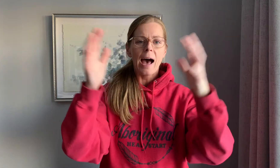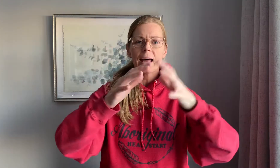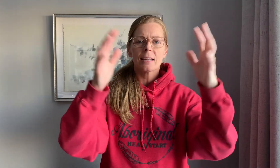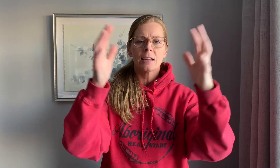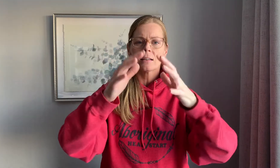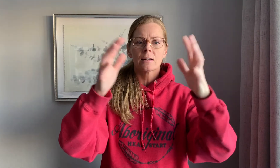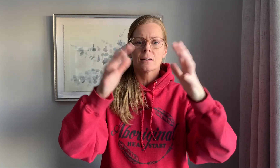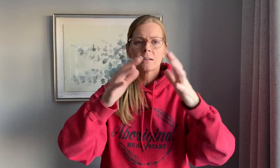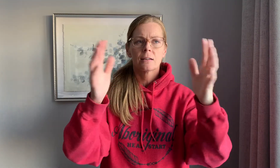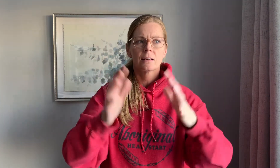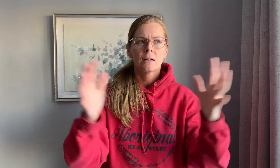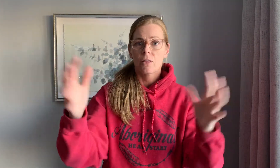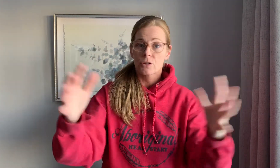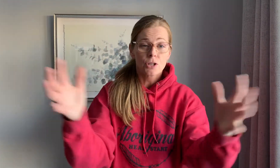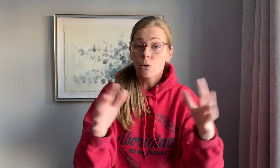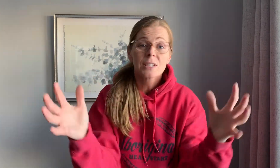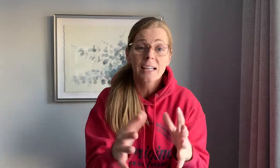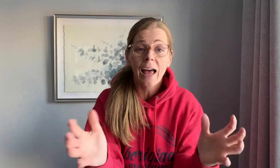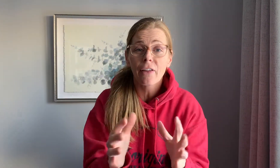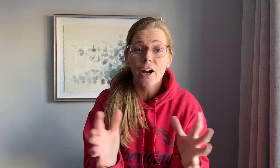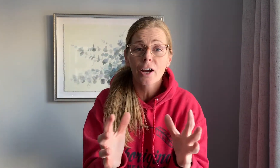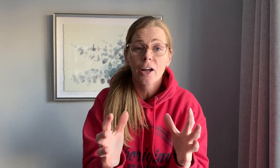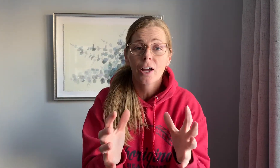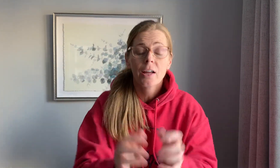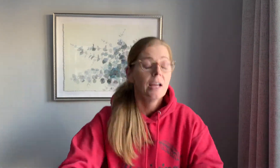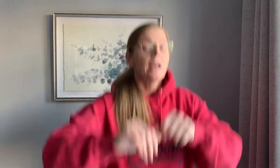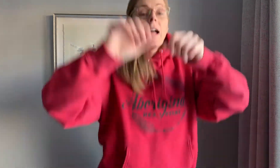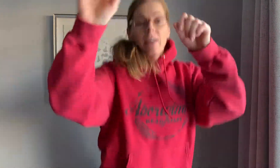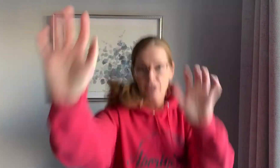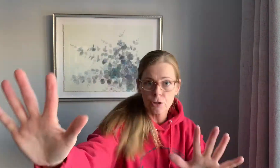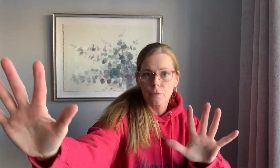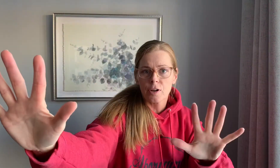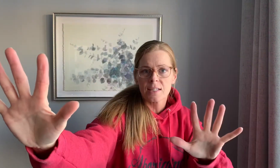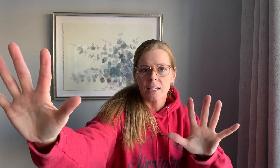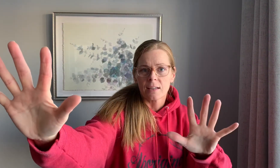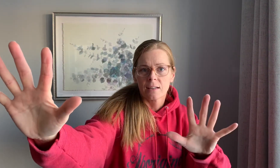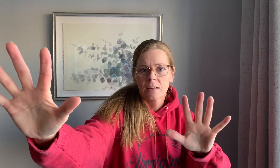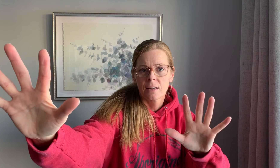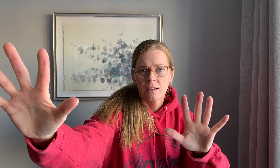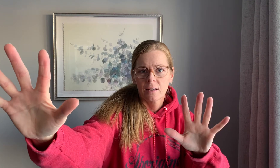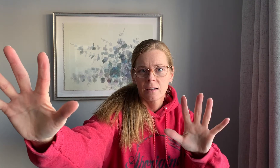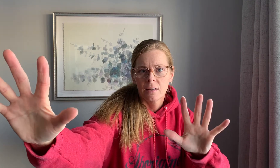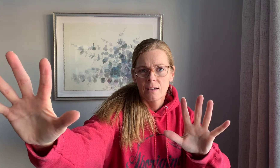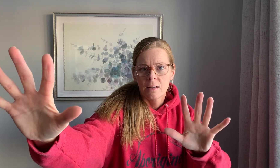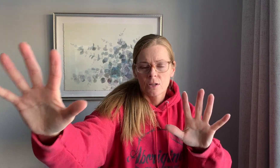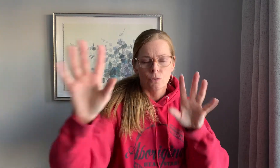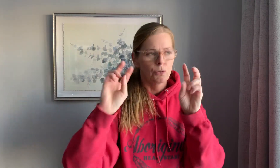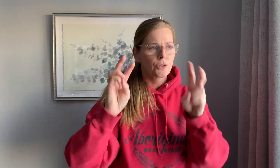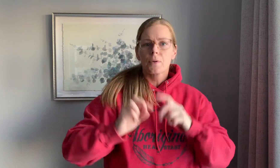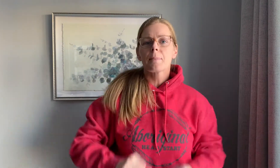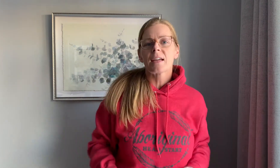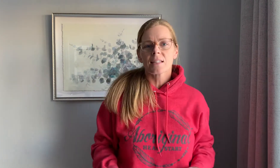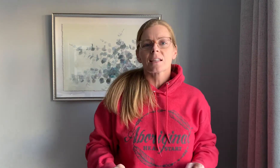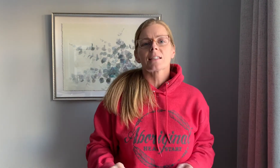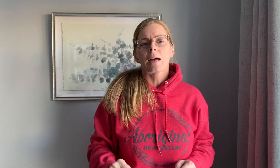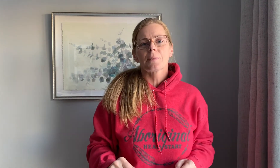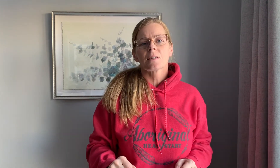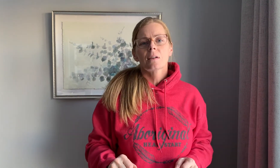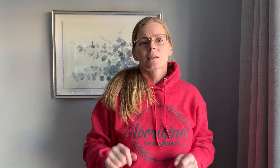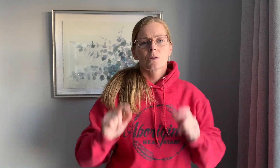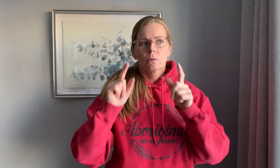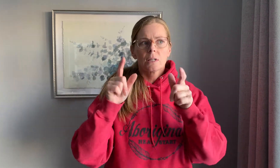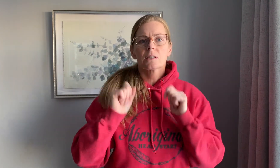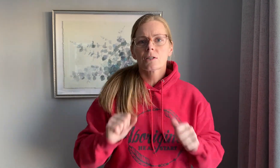you're patting the snow together, and then you're freezing. So those three basic